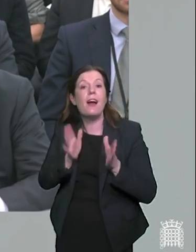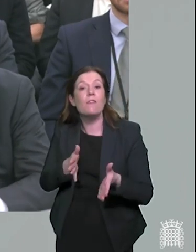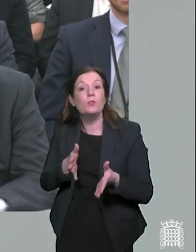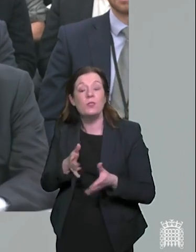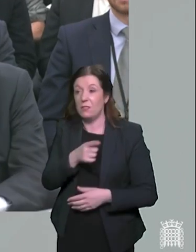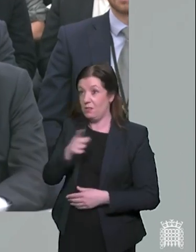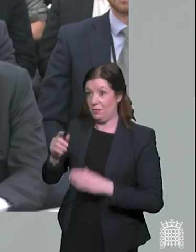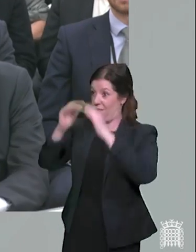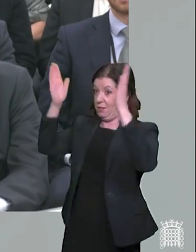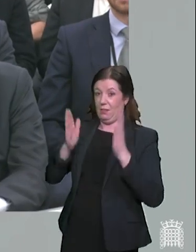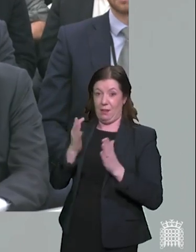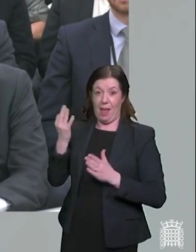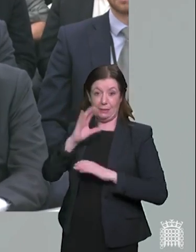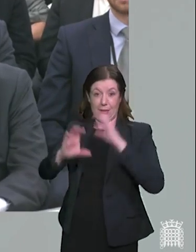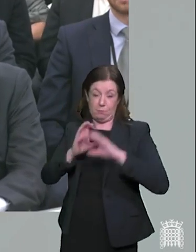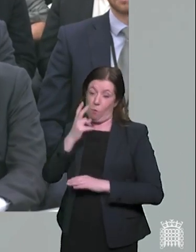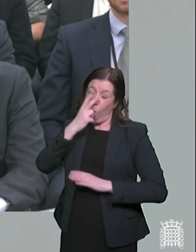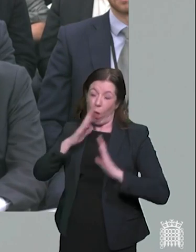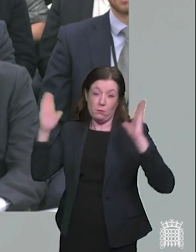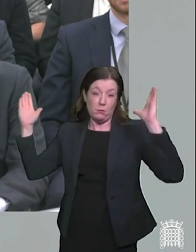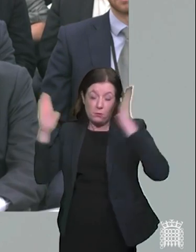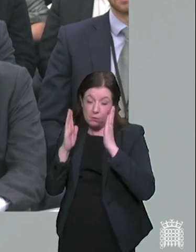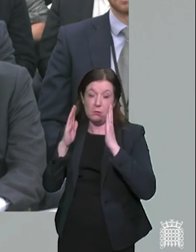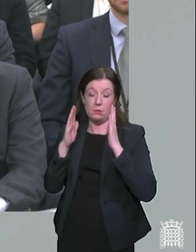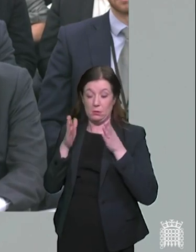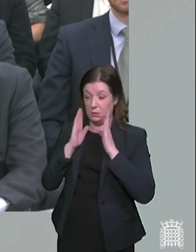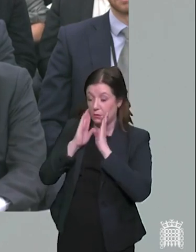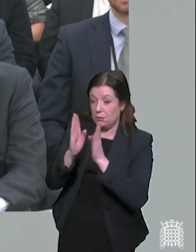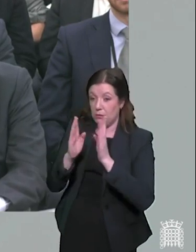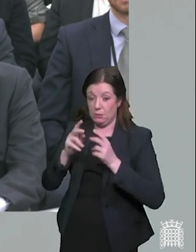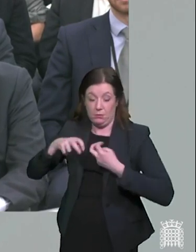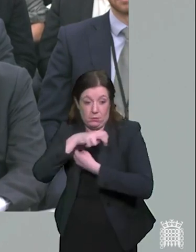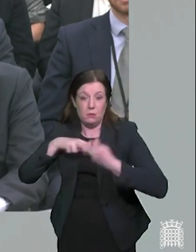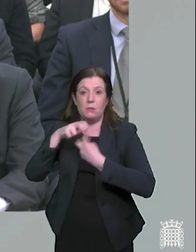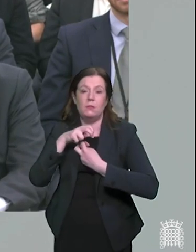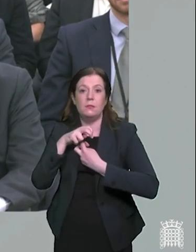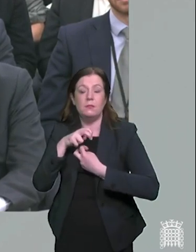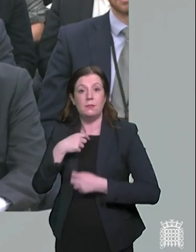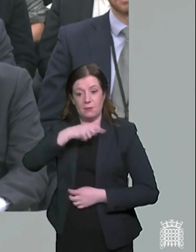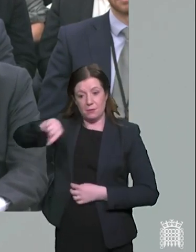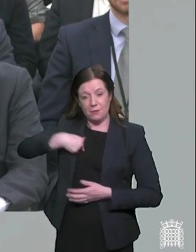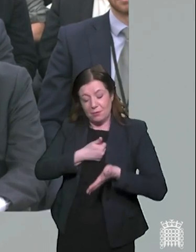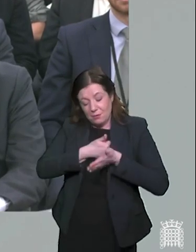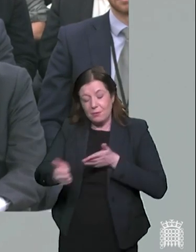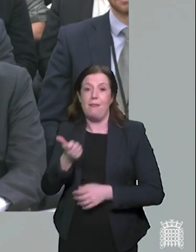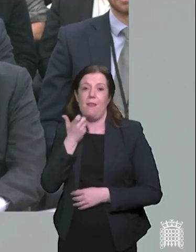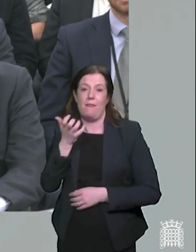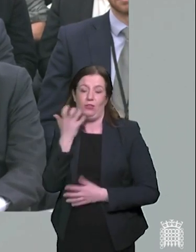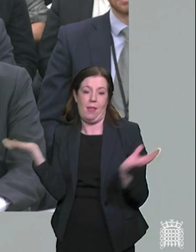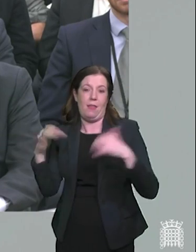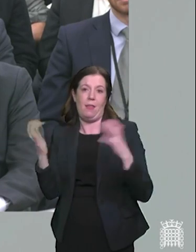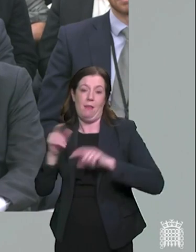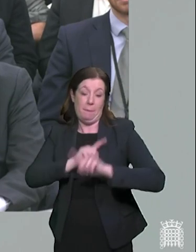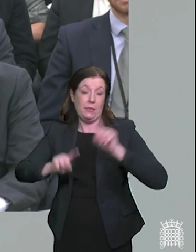cramped, narrow 18th century townhouse. We had no choice but to meet day in, day out, 7